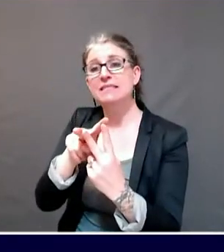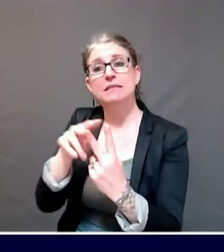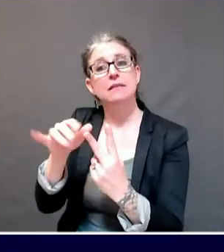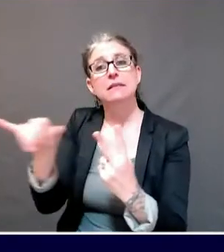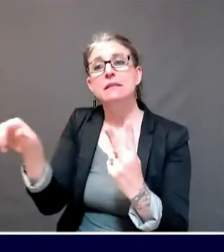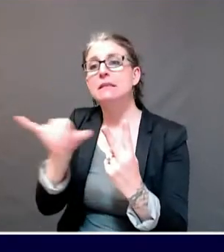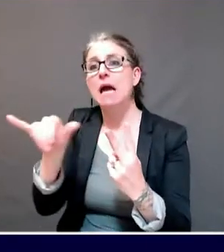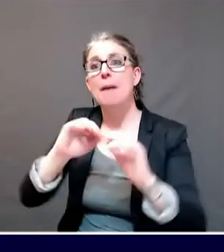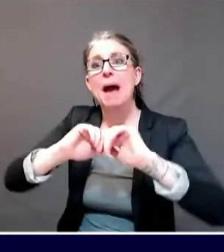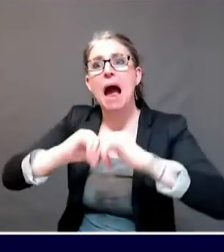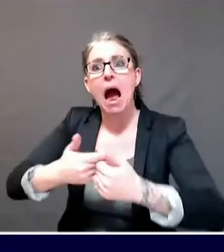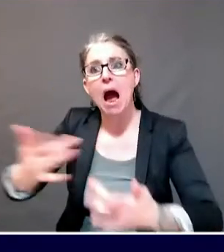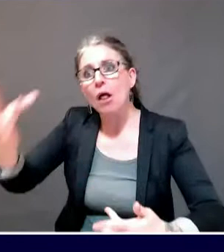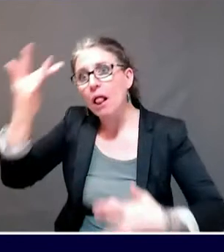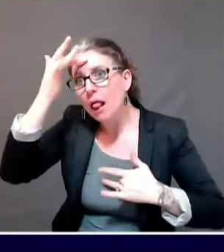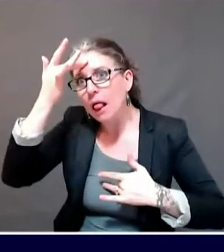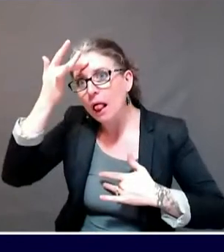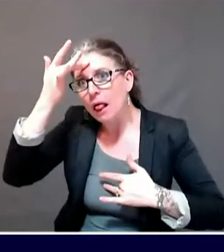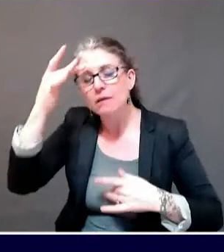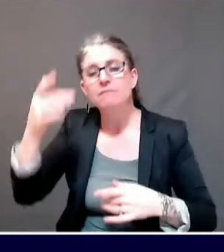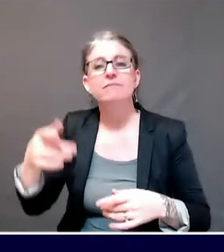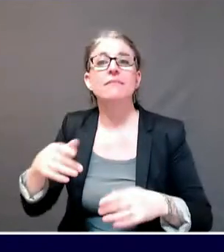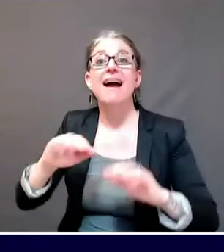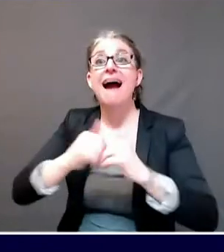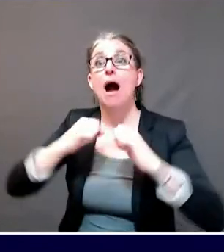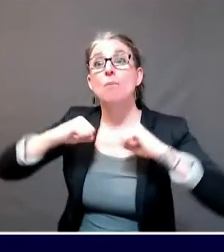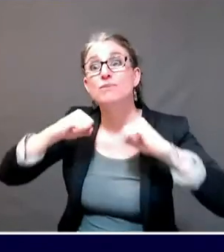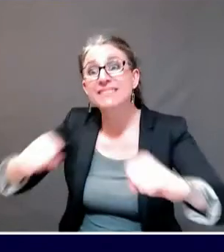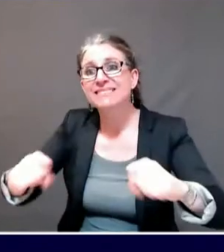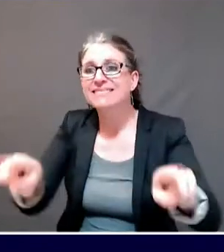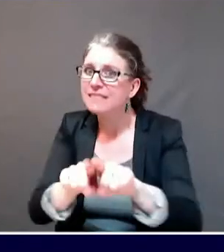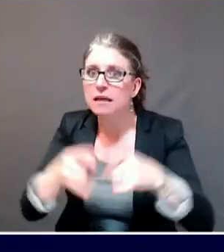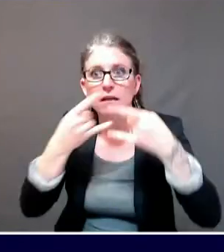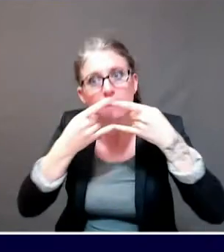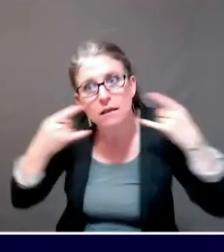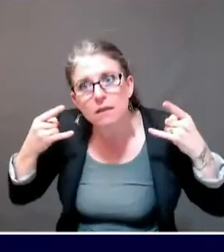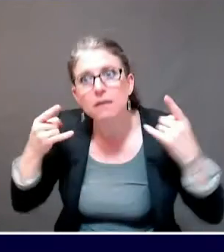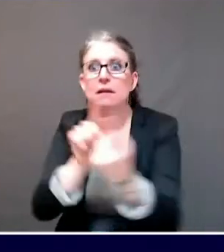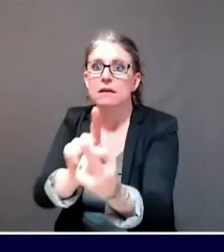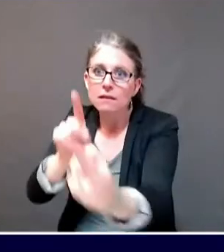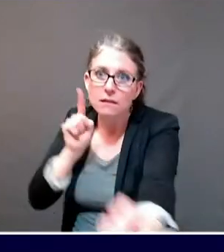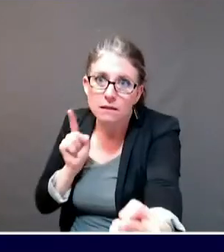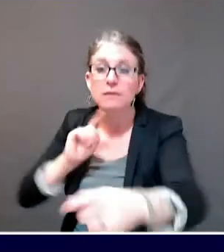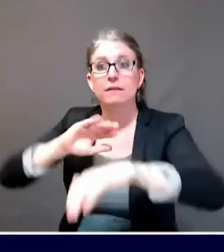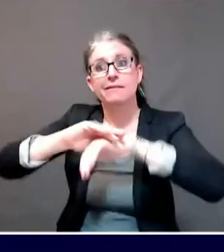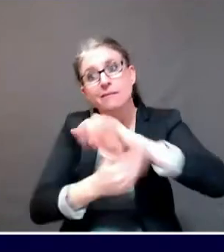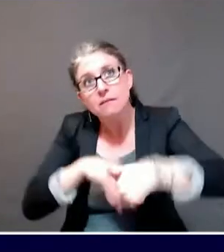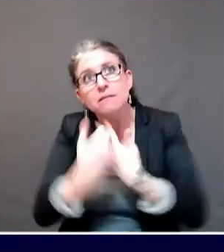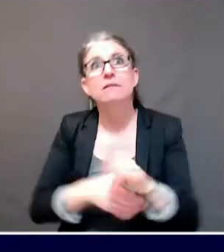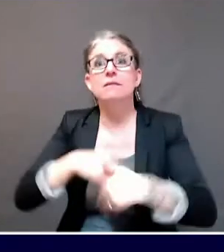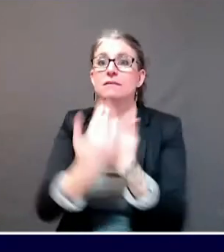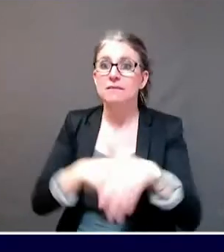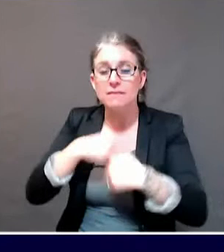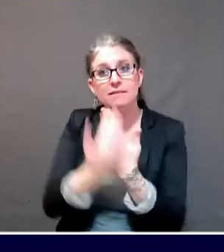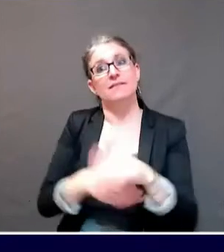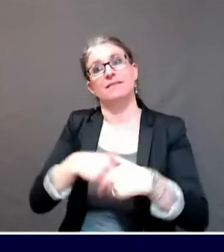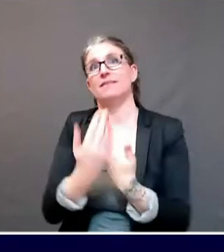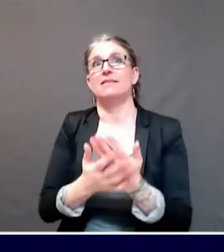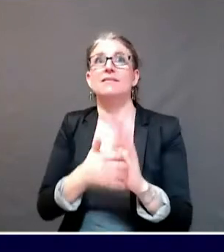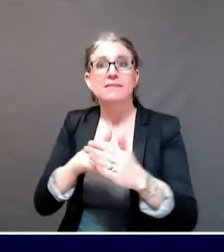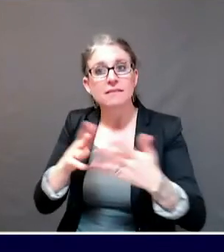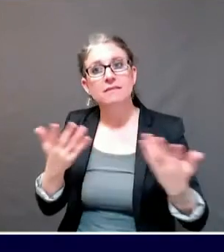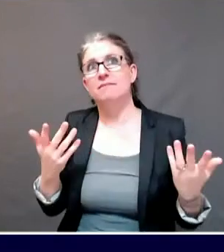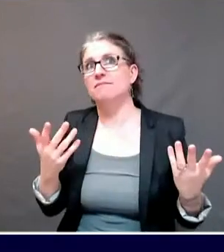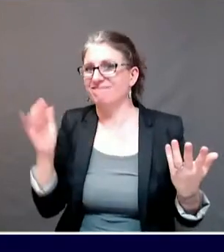masks and physical distancing, are just as effective at preventing infection by this new strain. And given